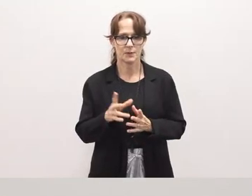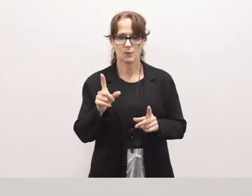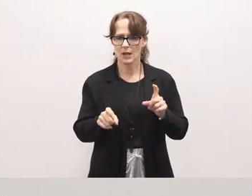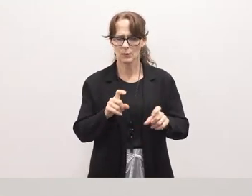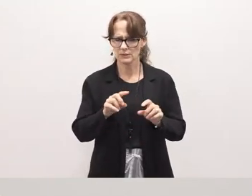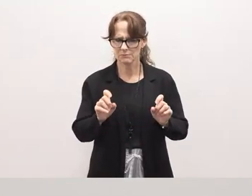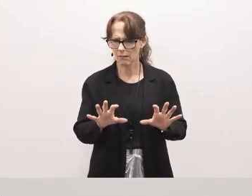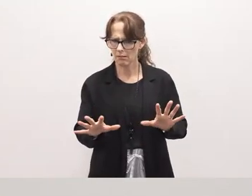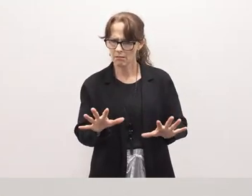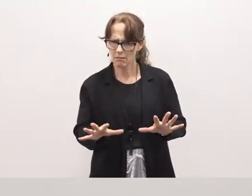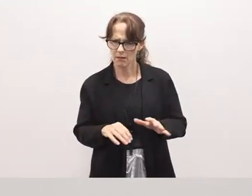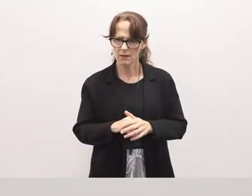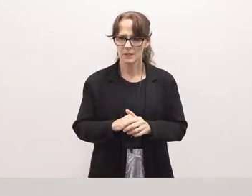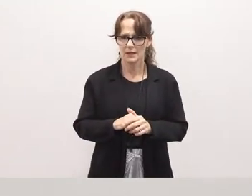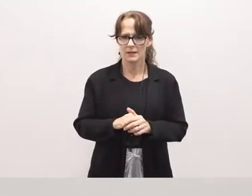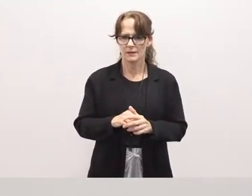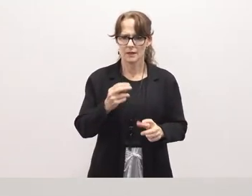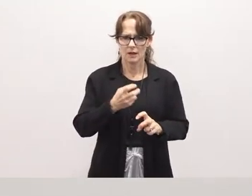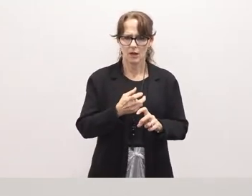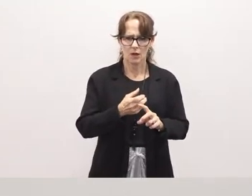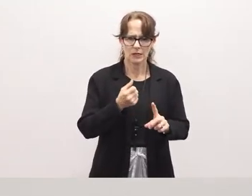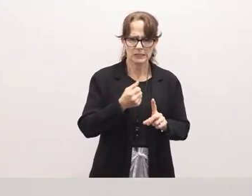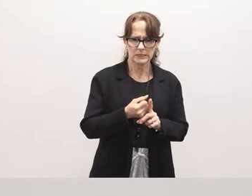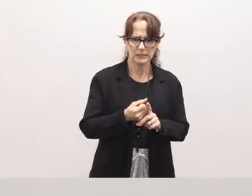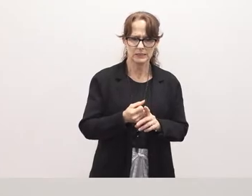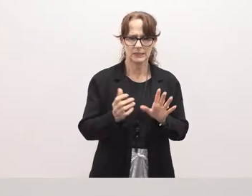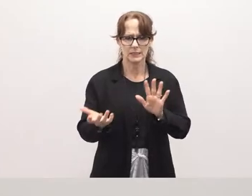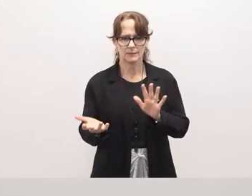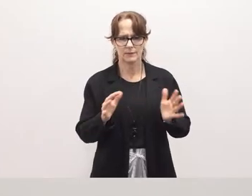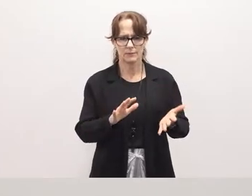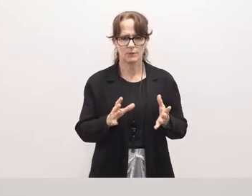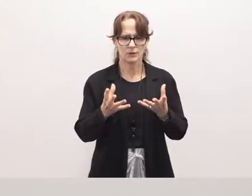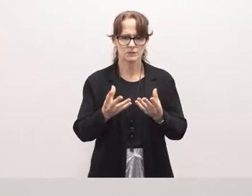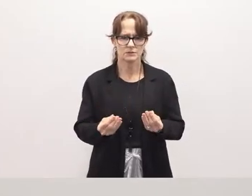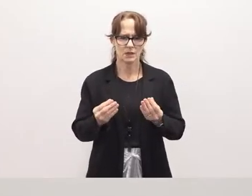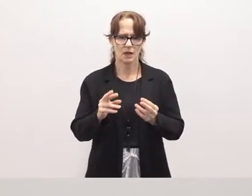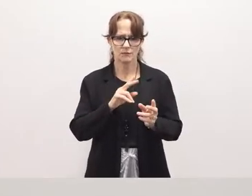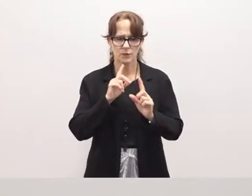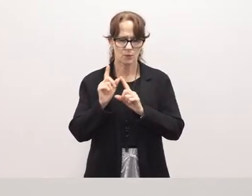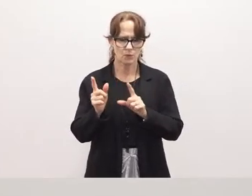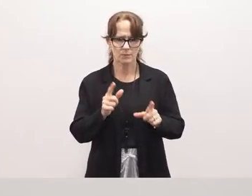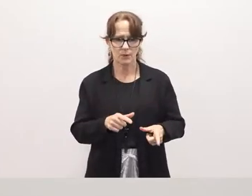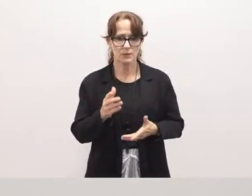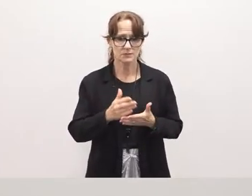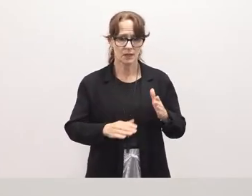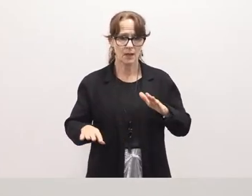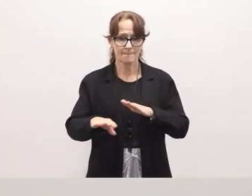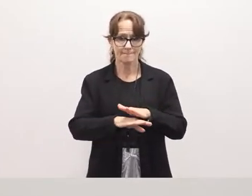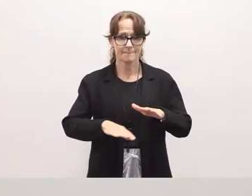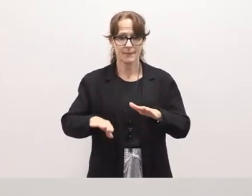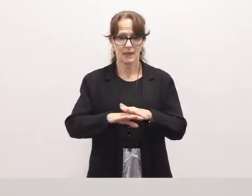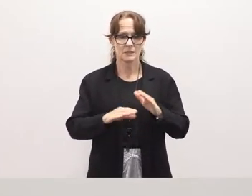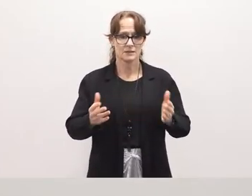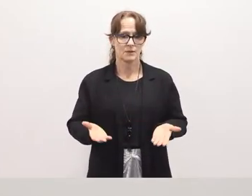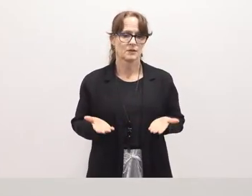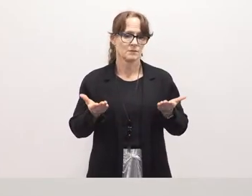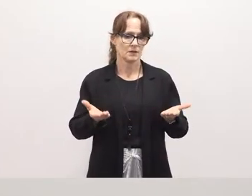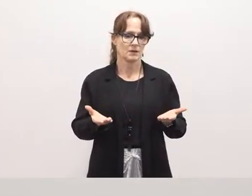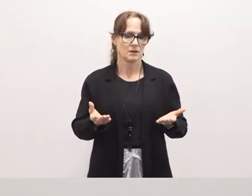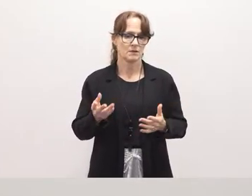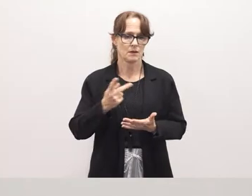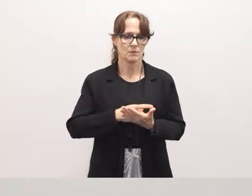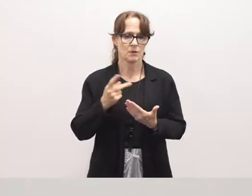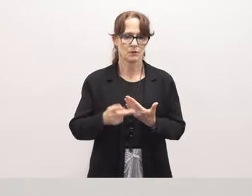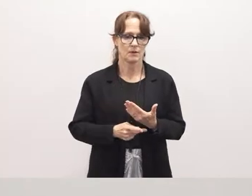questionable or were, you know, hard-hitting. This is a pretty soft report with just some basic recommendations on our